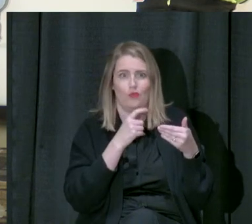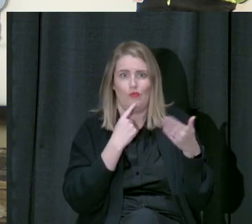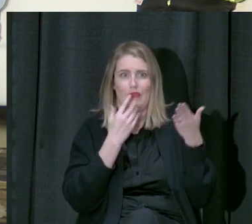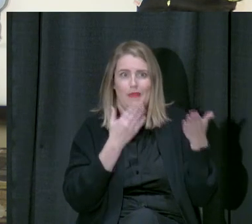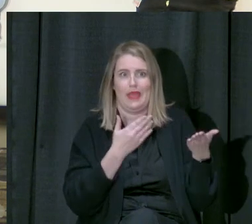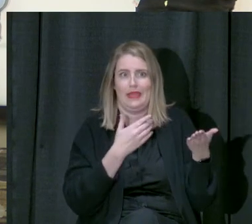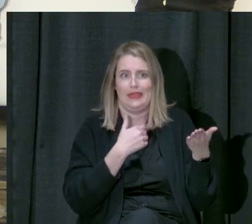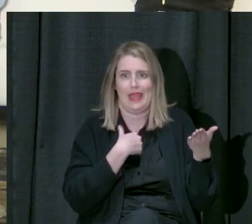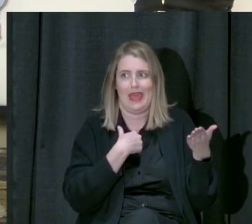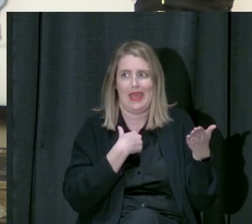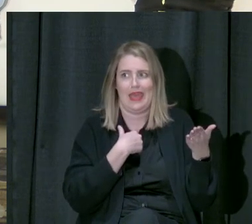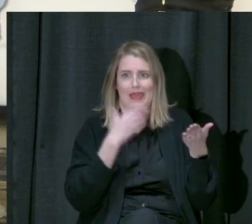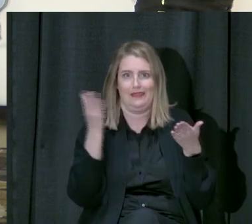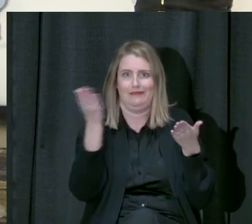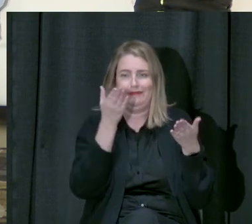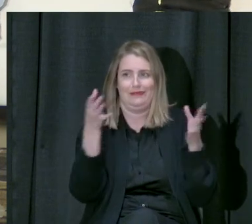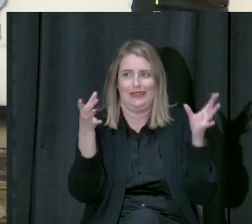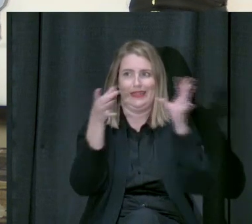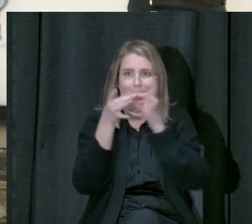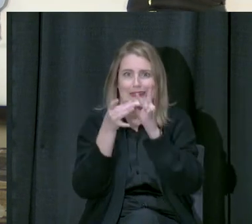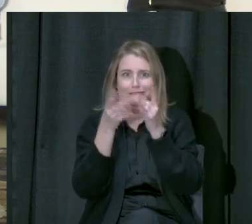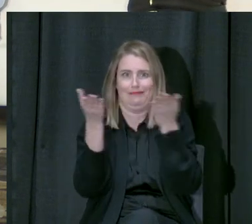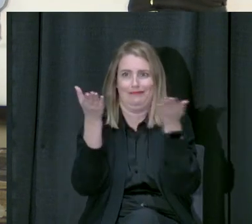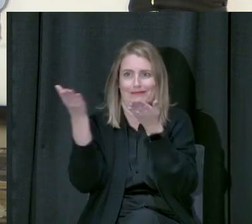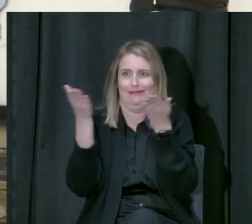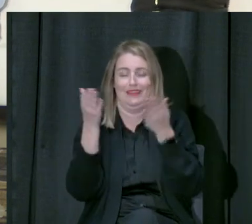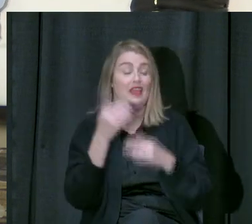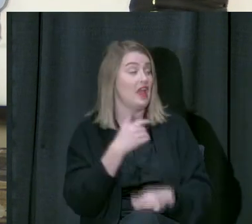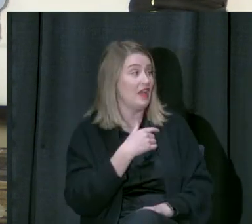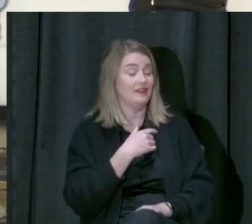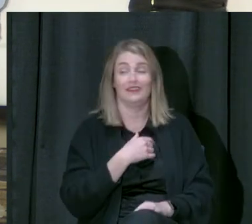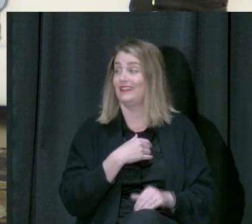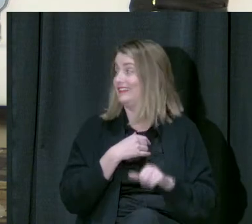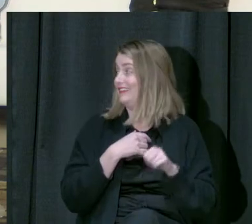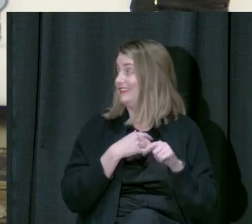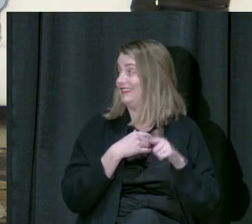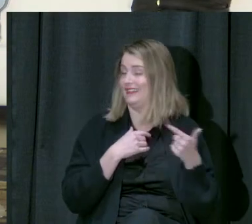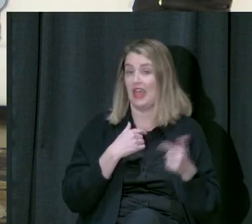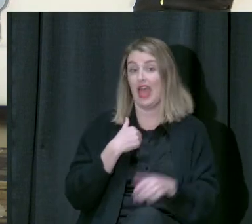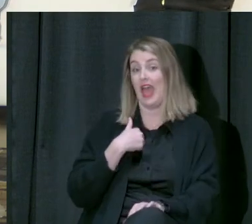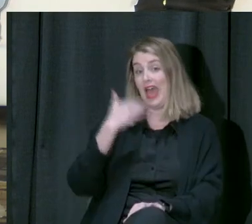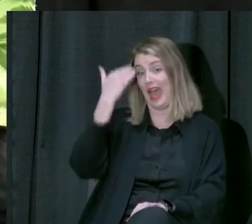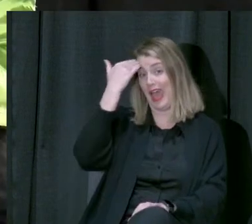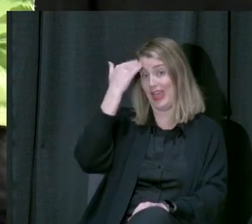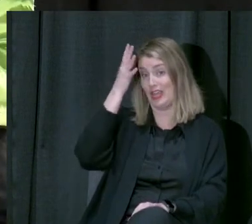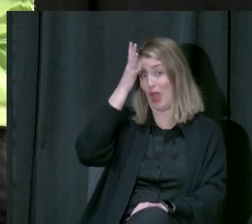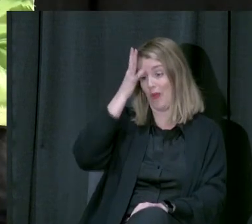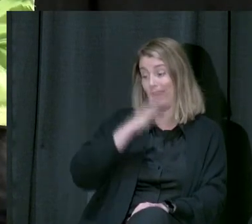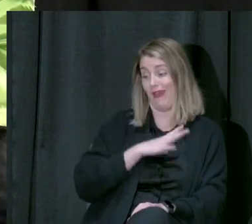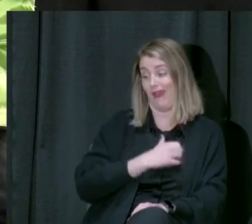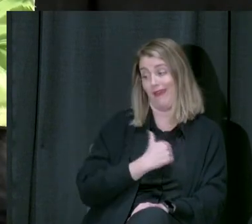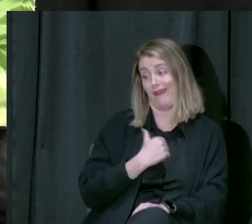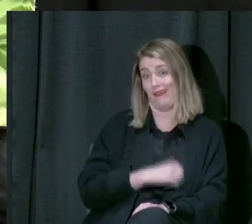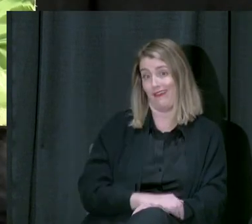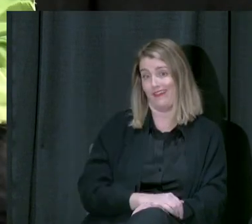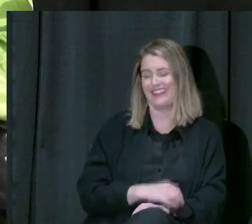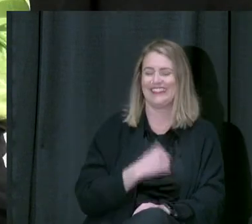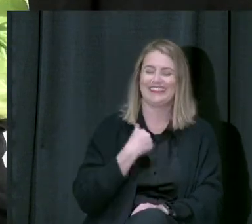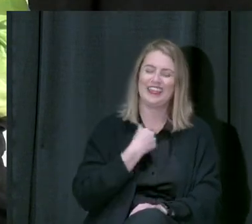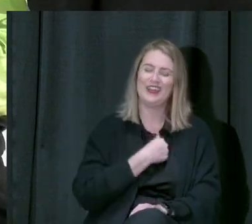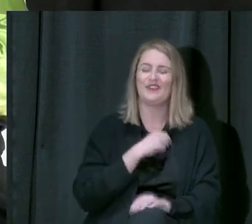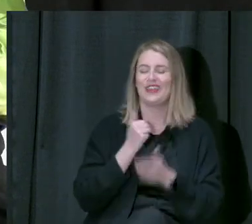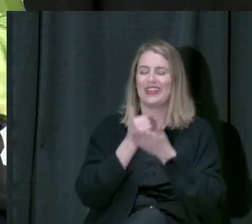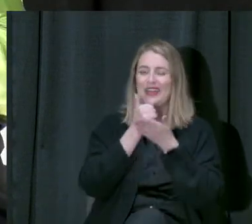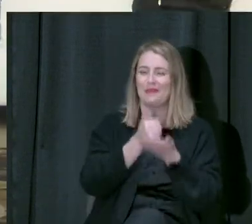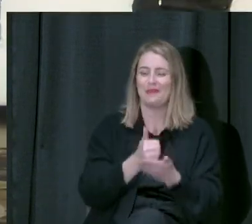to? Well, I mean, I know a guy, right? I know a guy. We definitely could help you figure that out. Yeah,